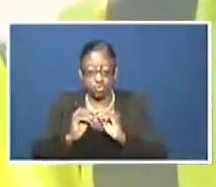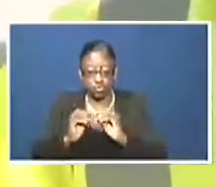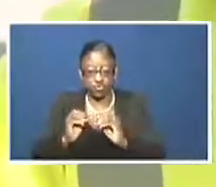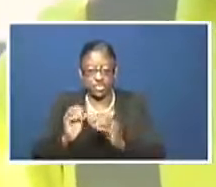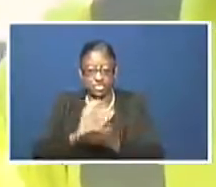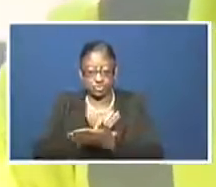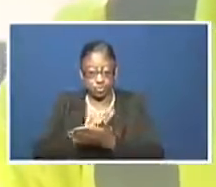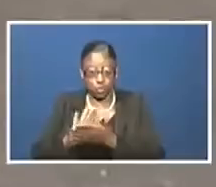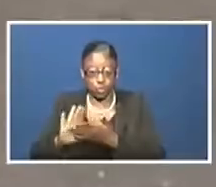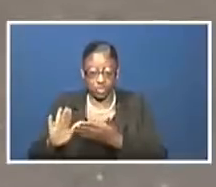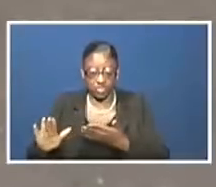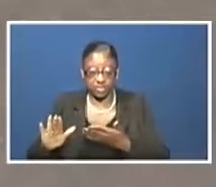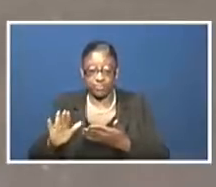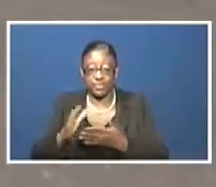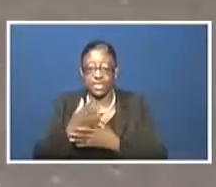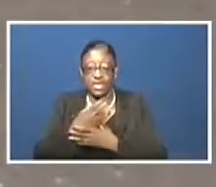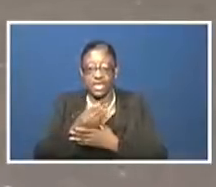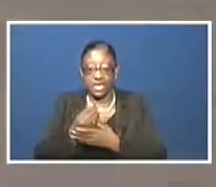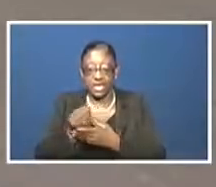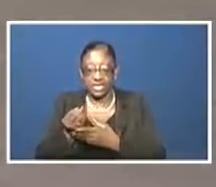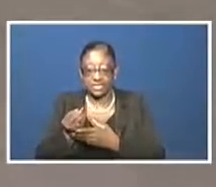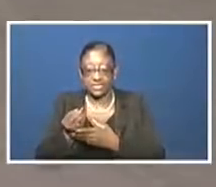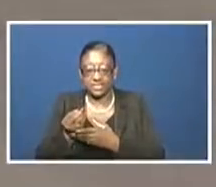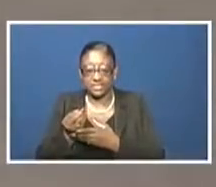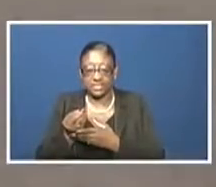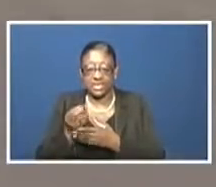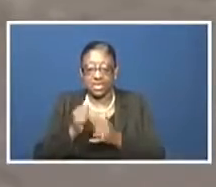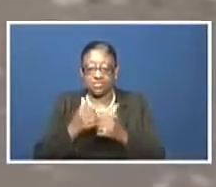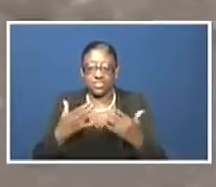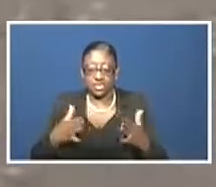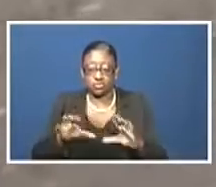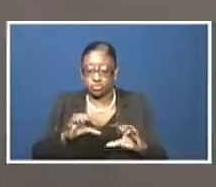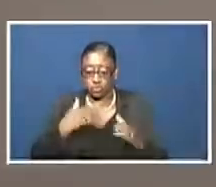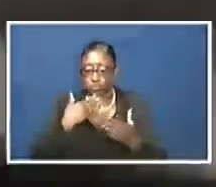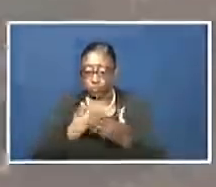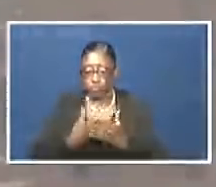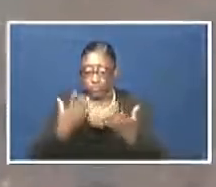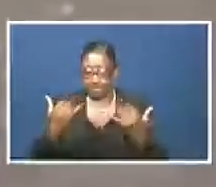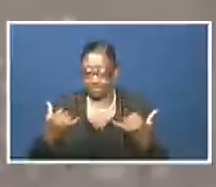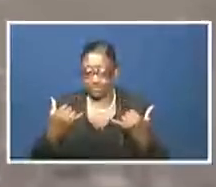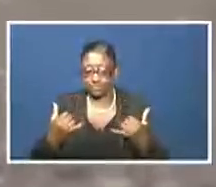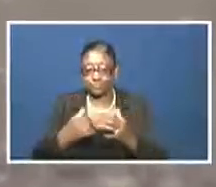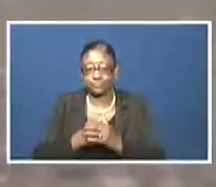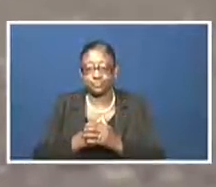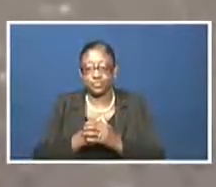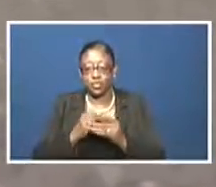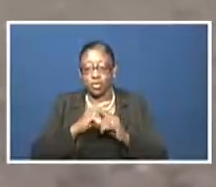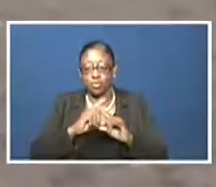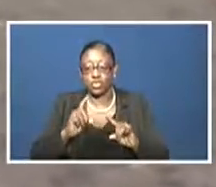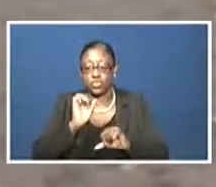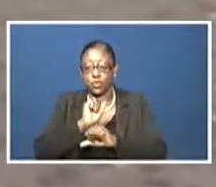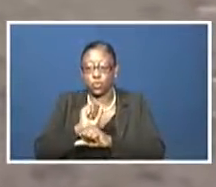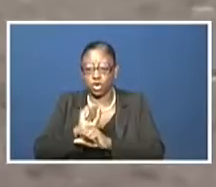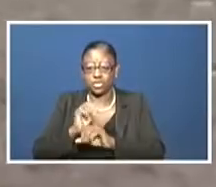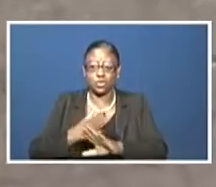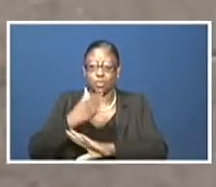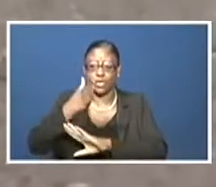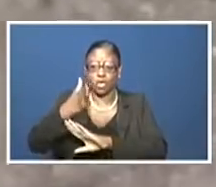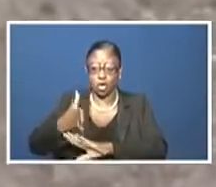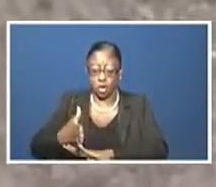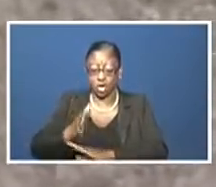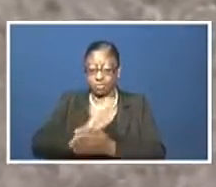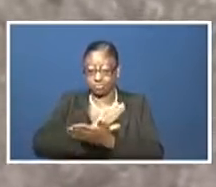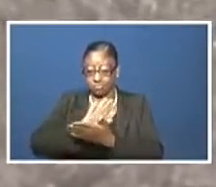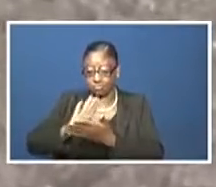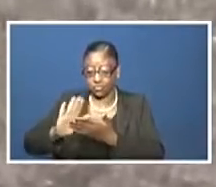public constantly as what it is they're doing, so everything is running smoothly so far. But the scope of works goes beyond just paving